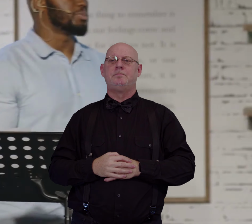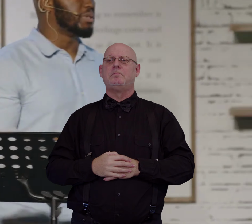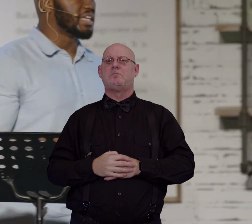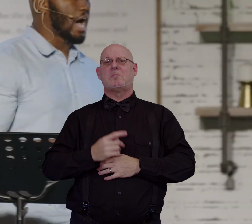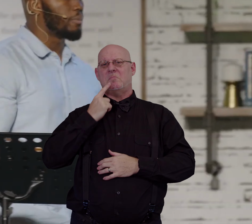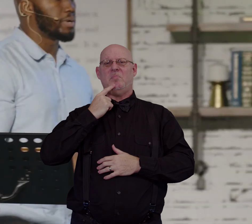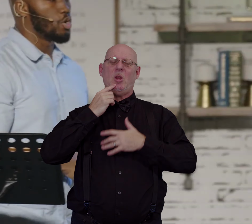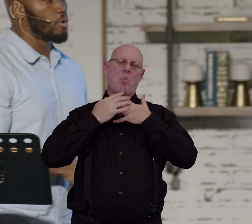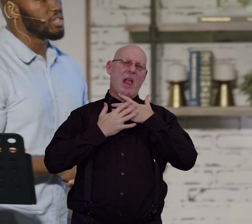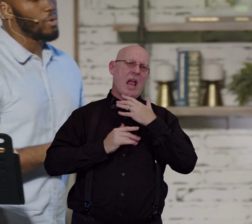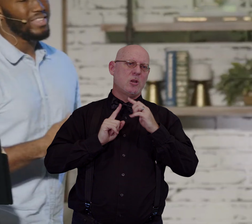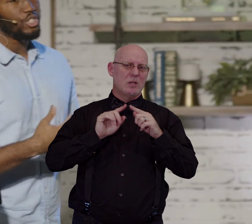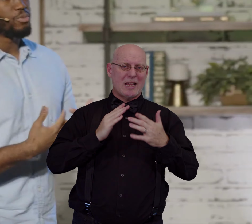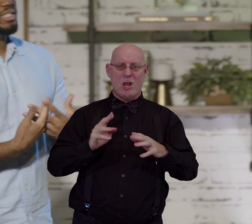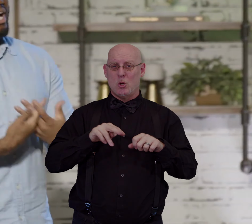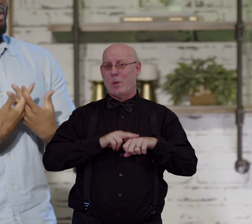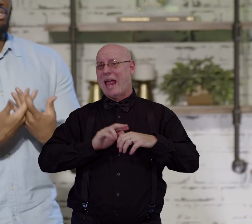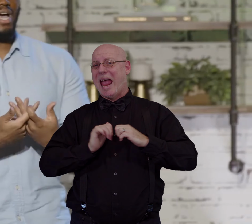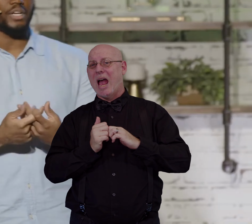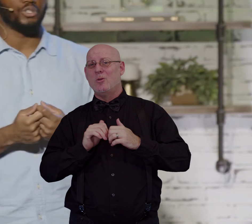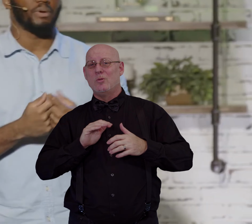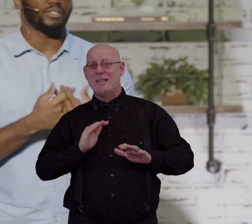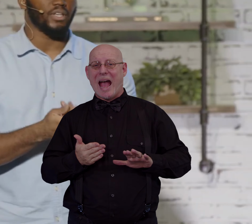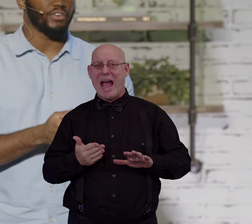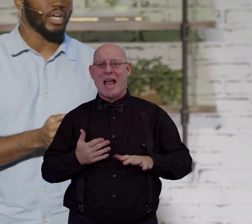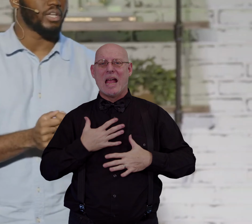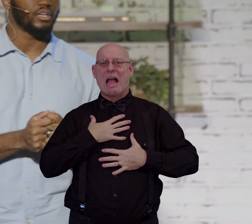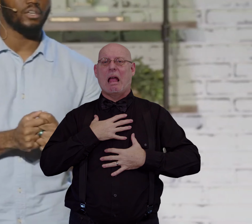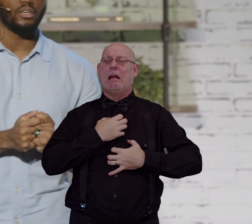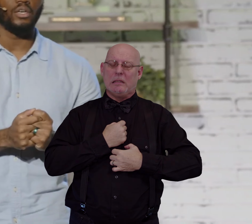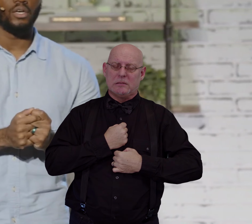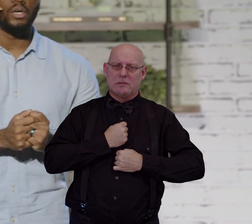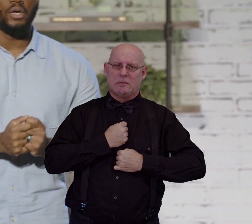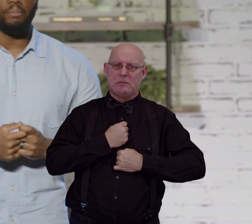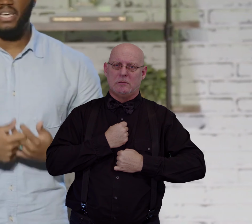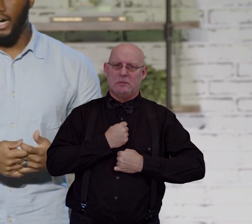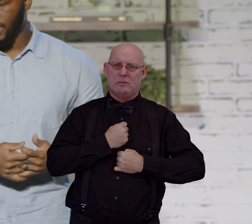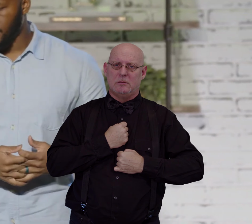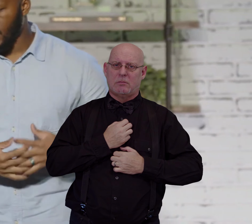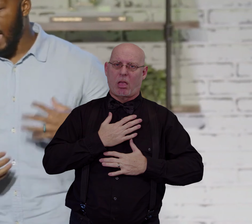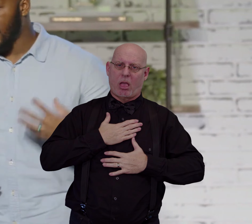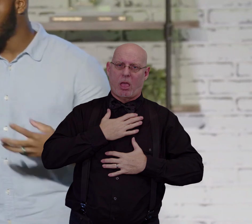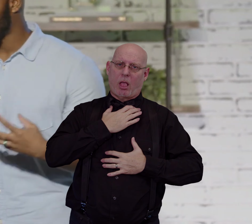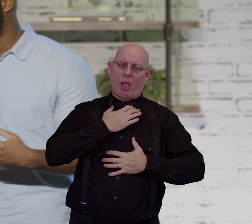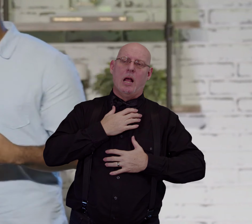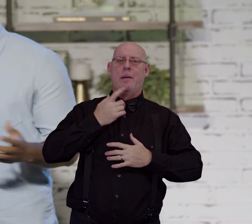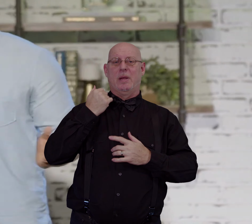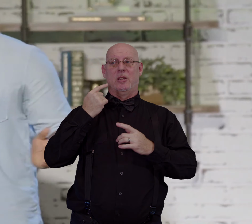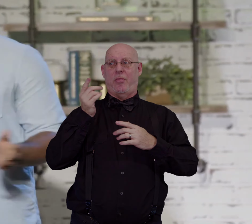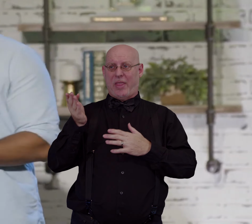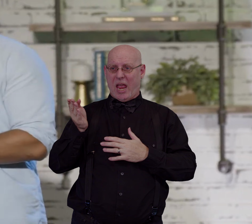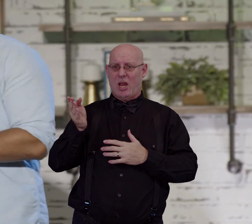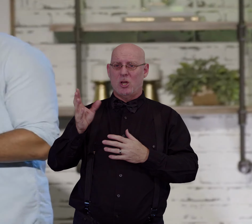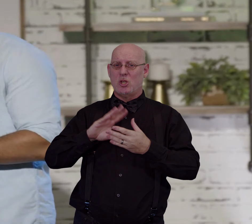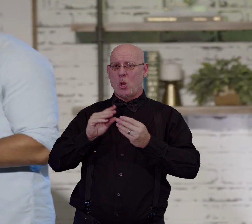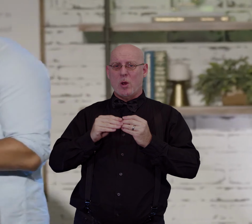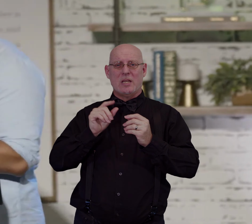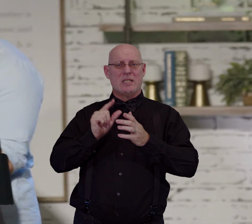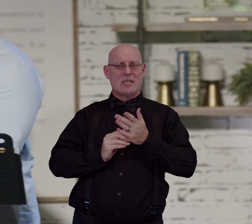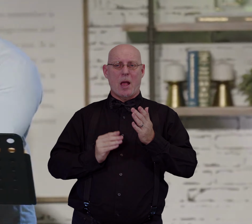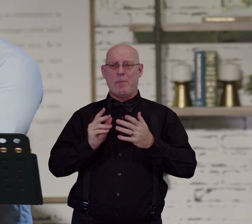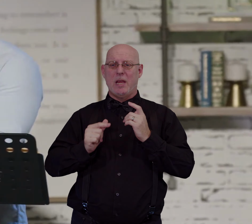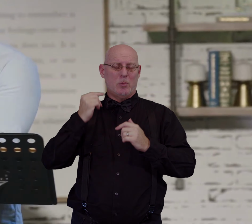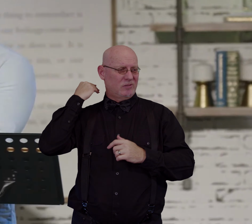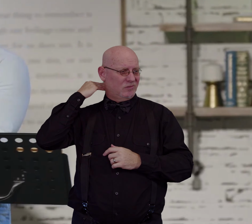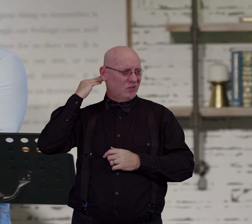they would just bleed out, but normally the way that you would die was actually by suffocating. Because as you were up there, and there's stories even of some